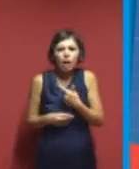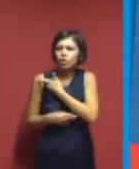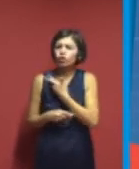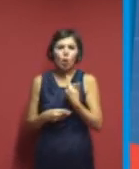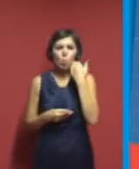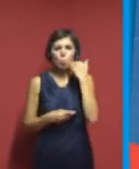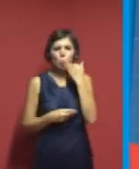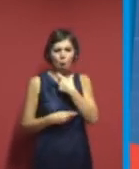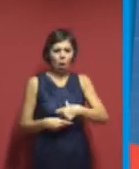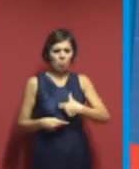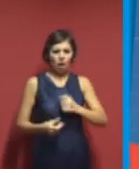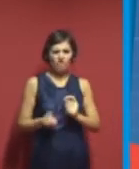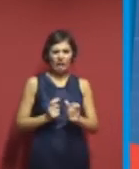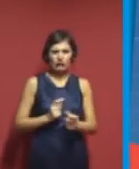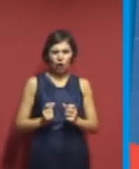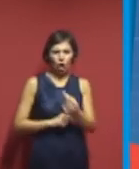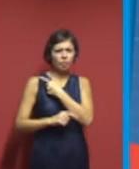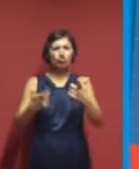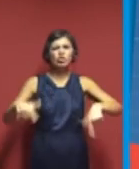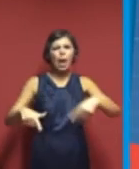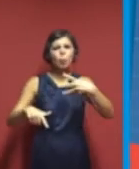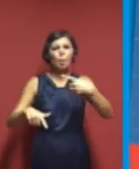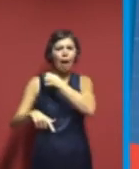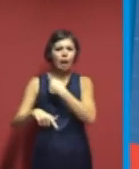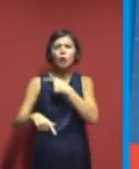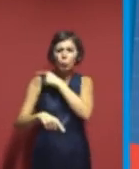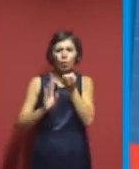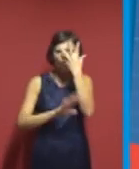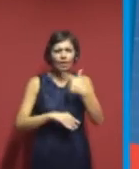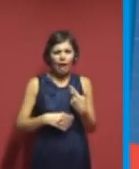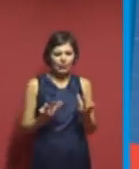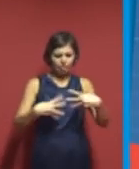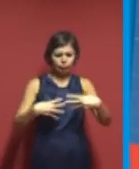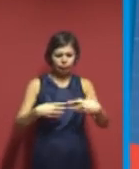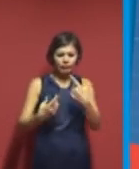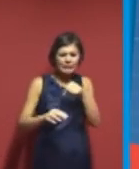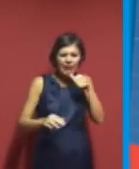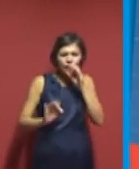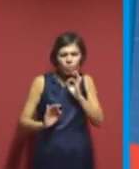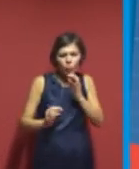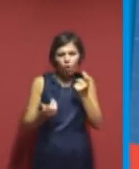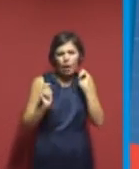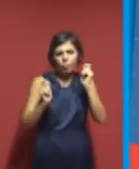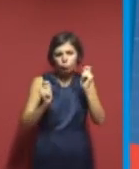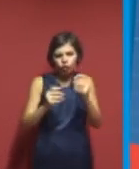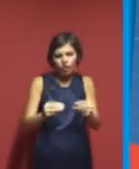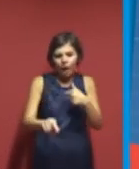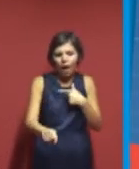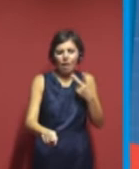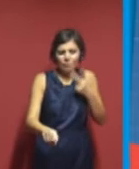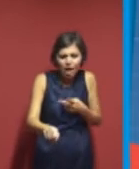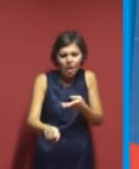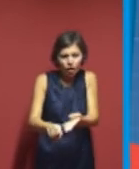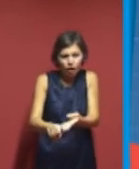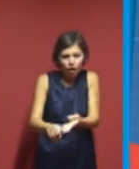it out of leftover pieces. I mean, it is a cappuccino machine, but it's the opposite of an elegant,